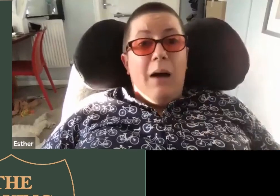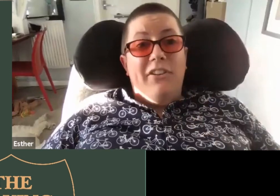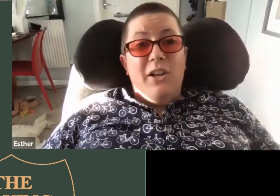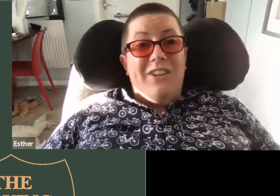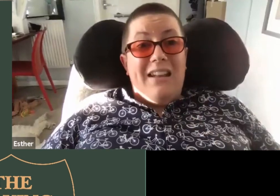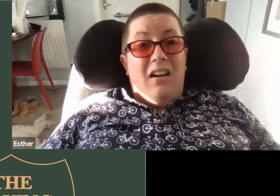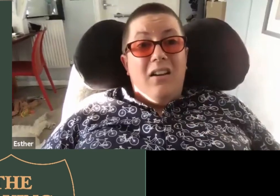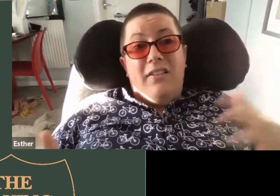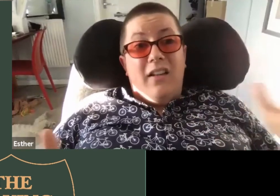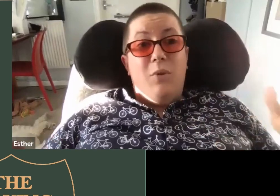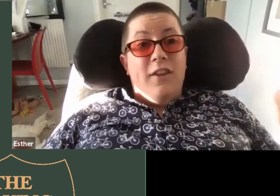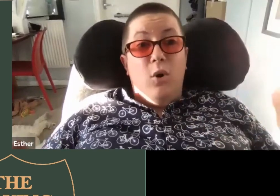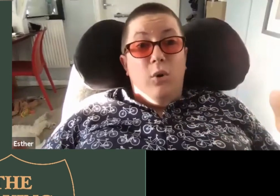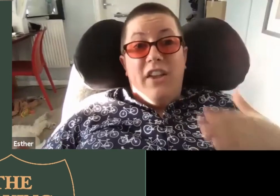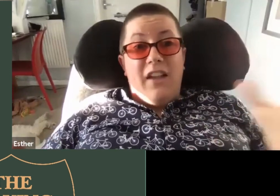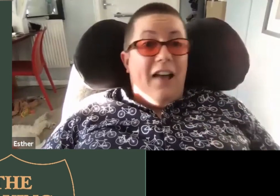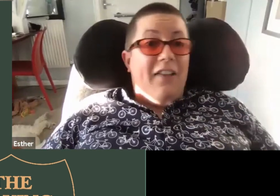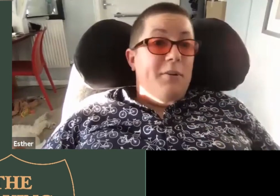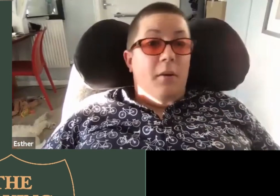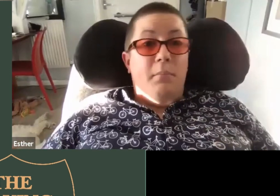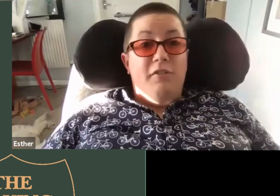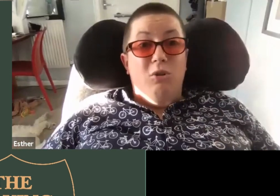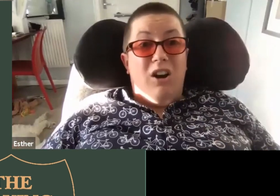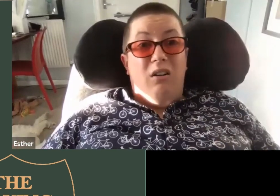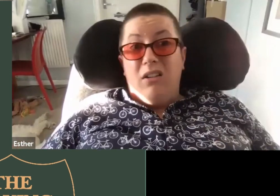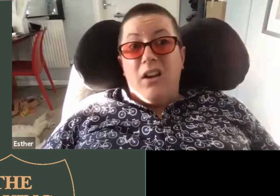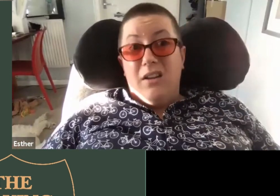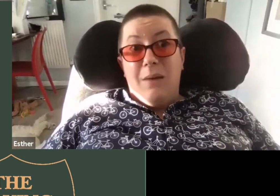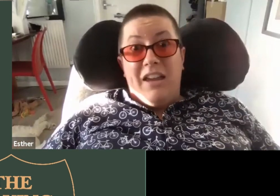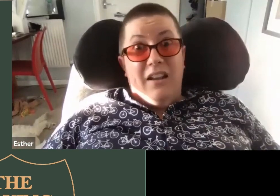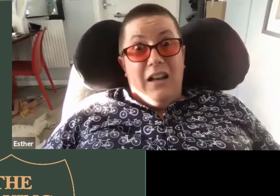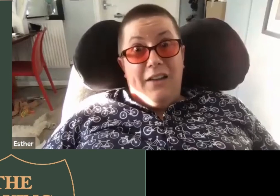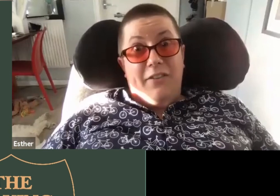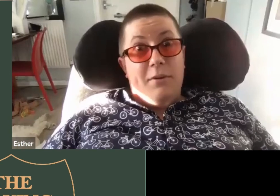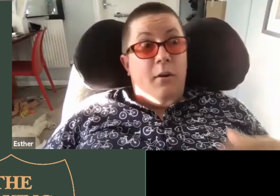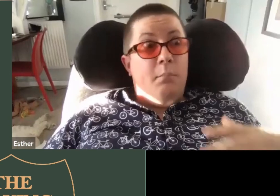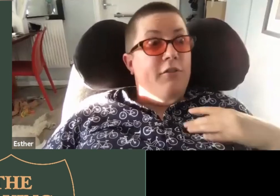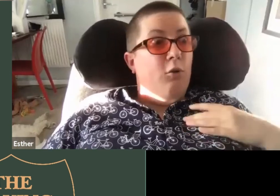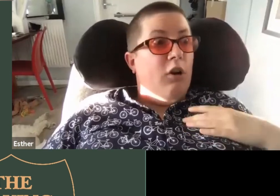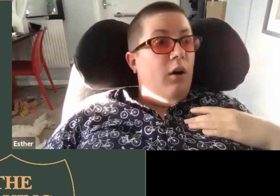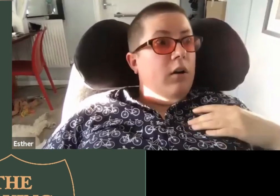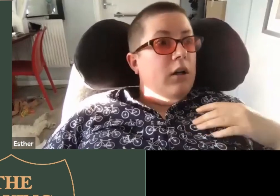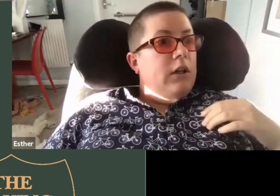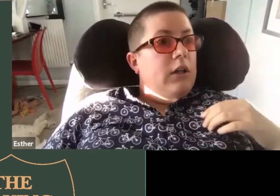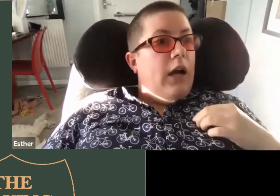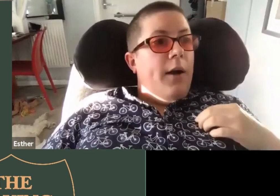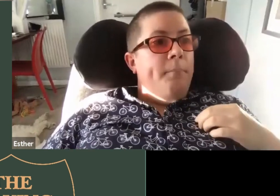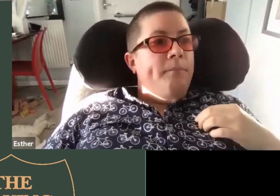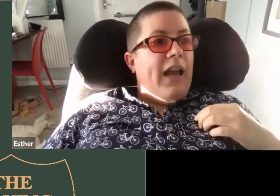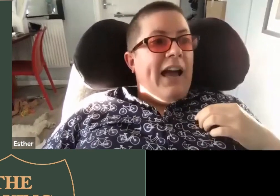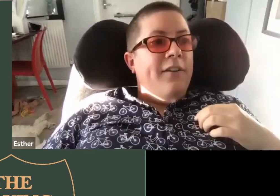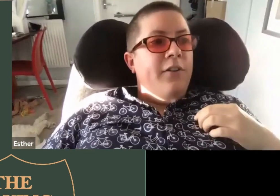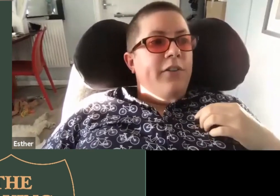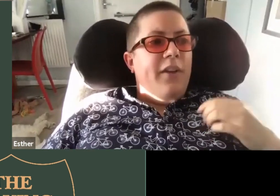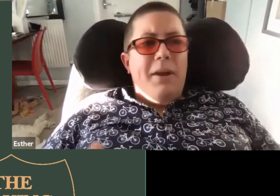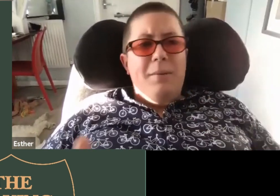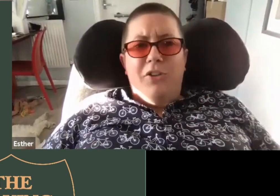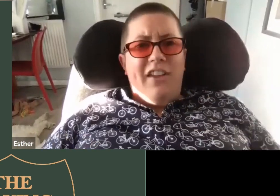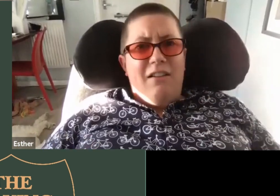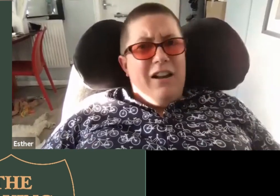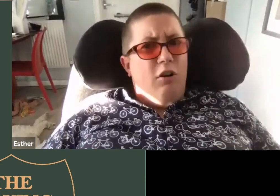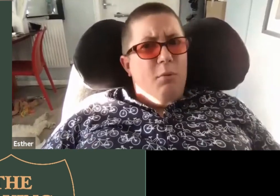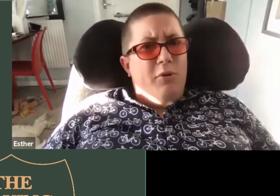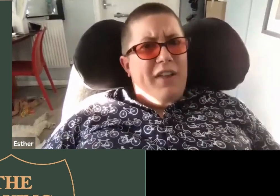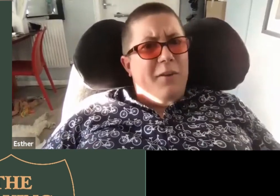really absolute deadlines, like when the court says it has to be done by 4 o'clock, like it basically has to be done by 4 o'clock. And some people